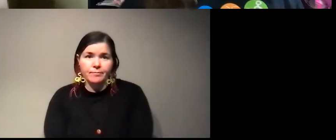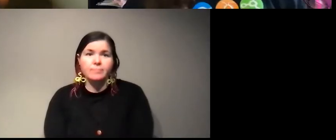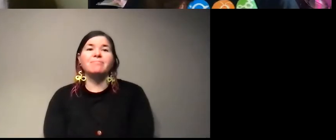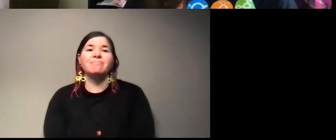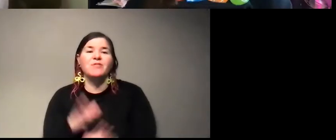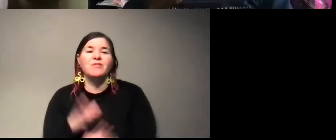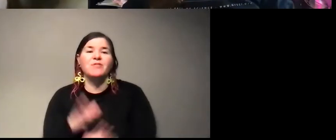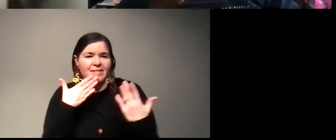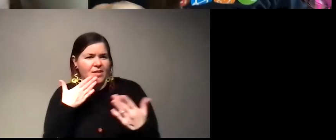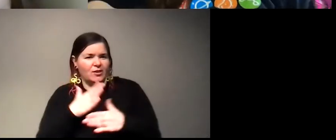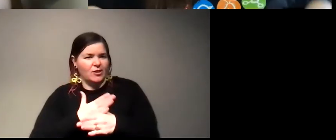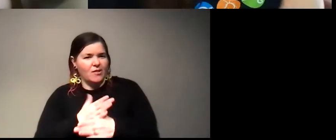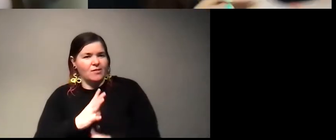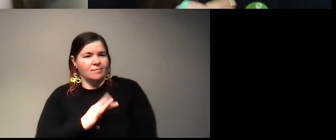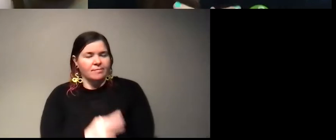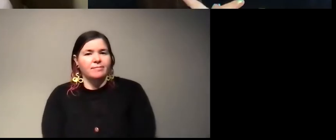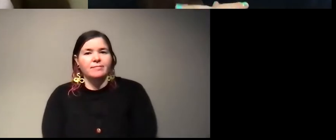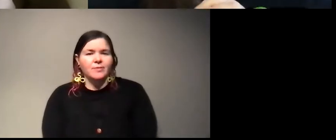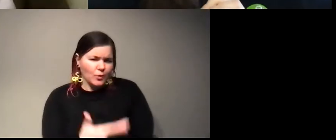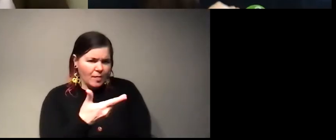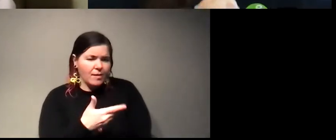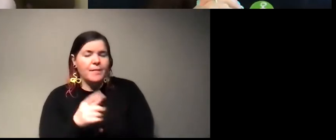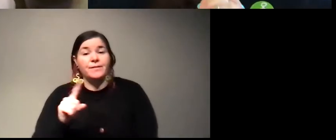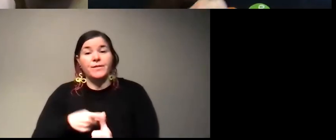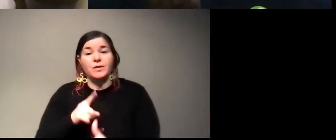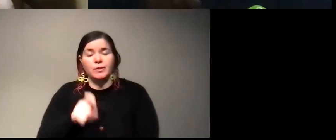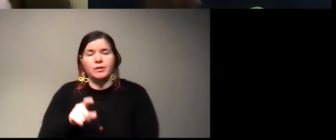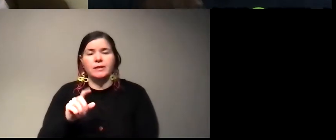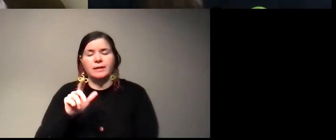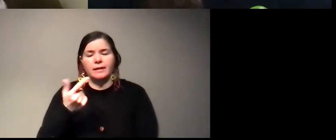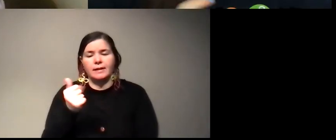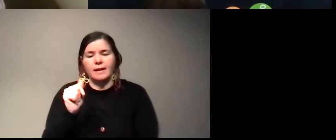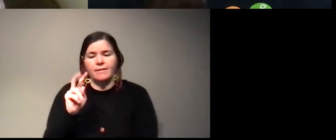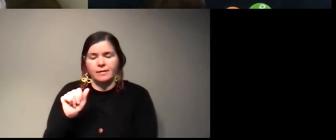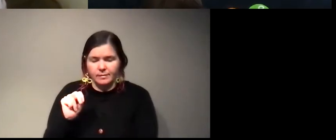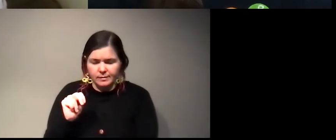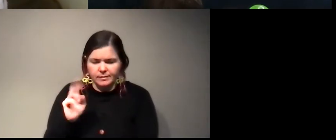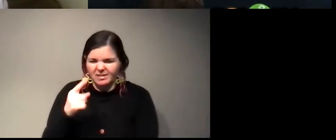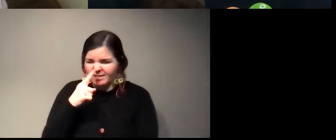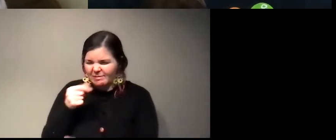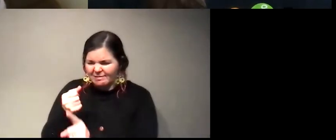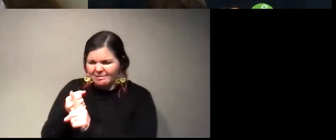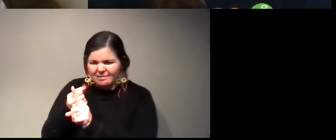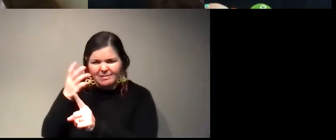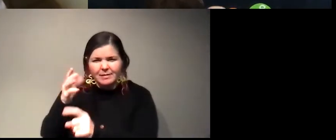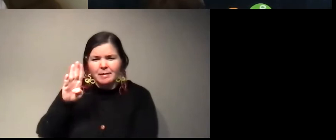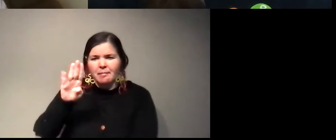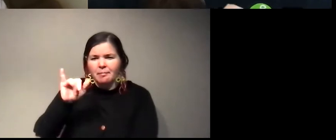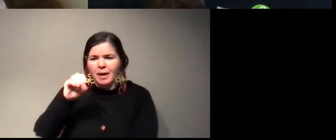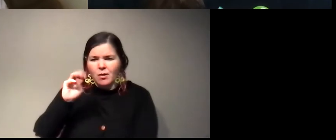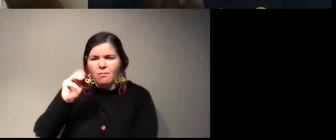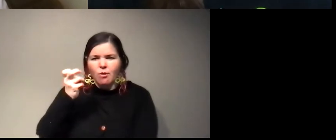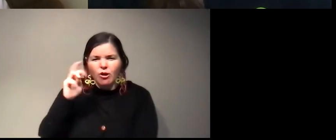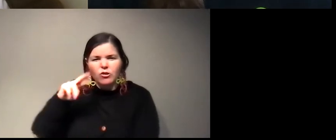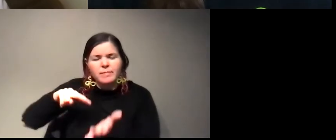Awesome. Thank you so much for sharing that. So our first question comes from Gavin. Could you tell us what exactly a biomarker